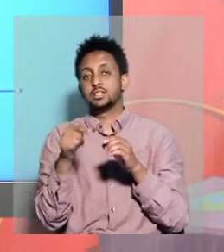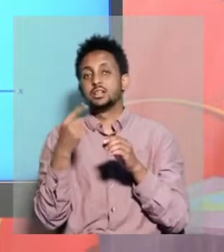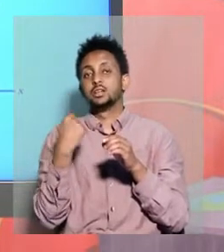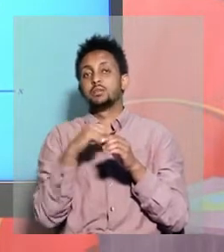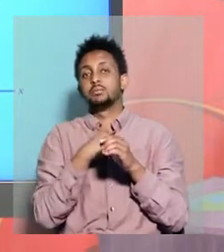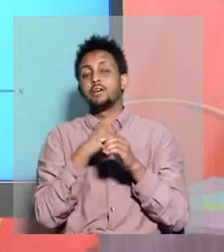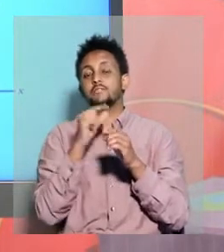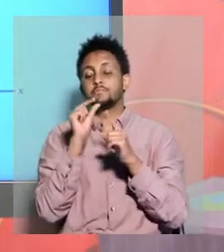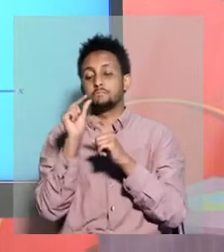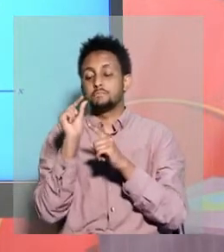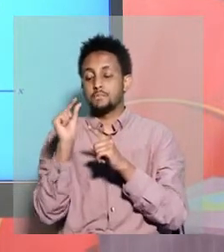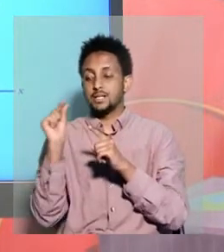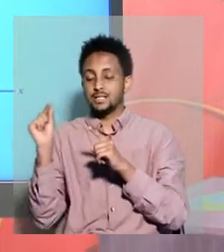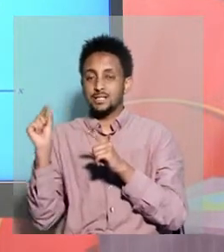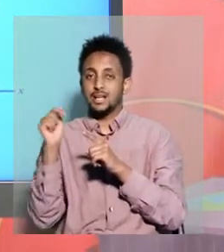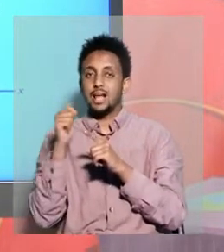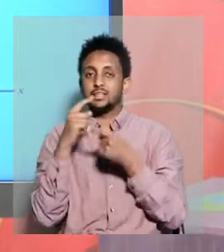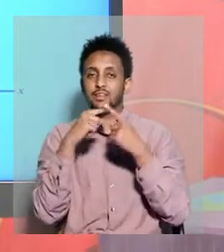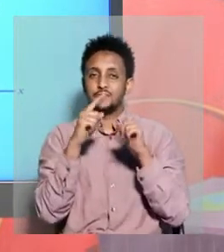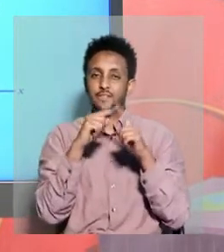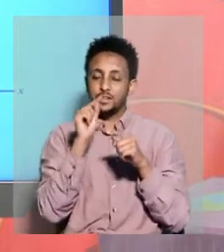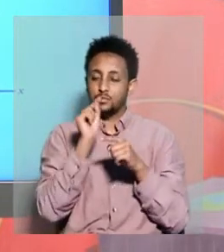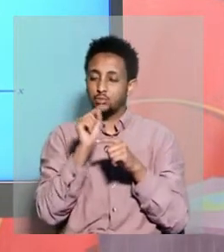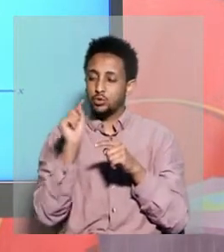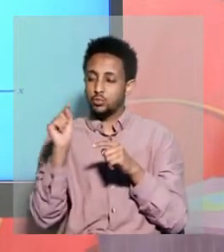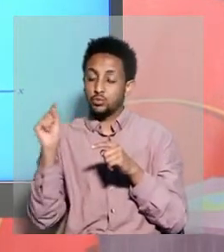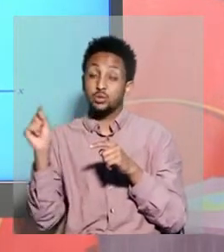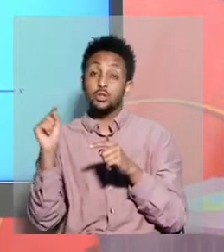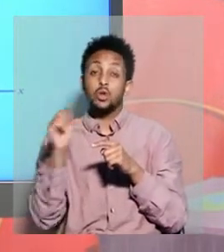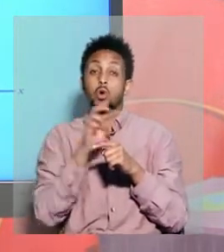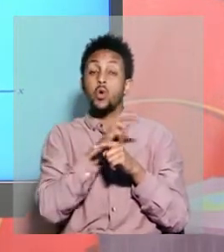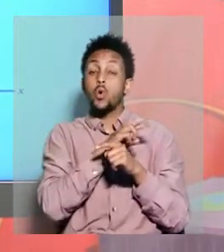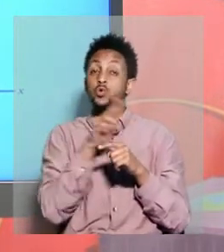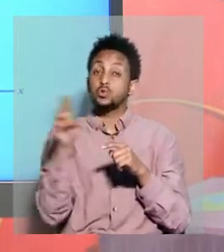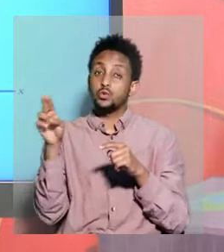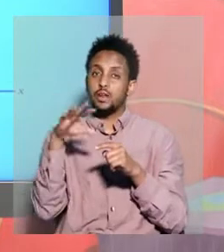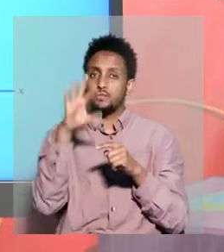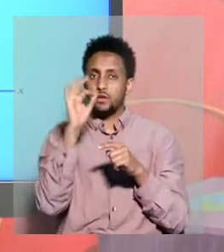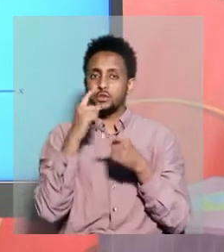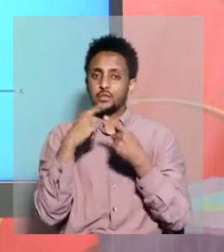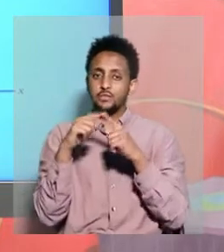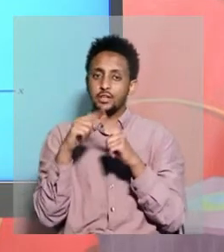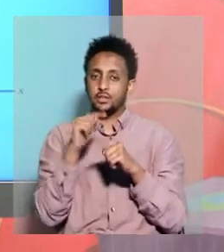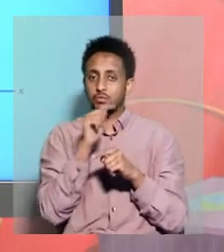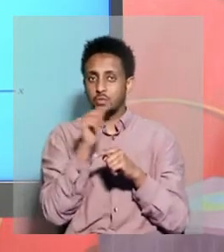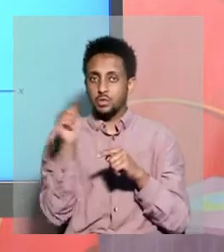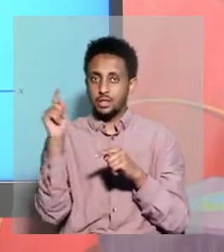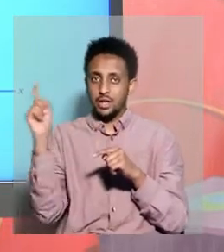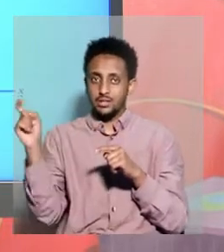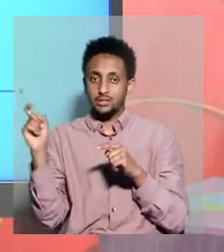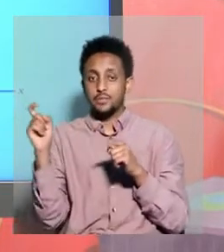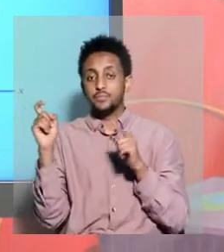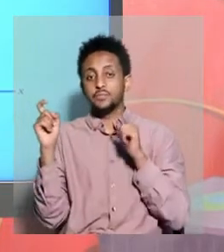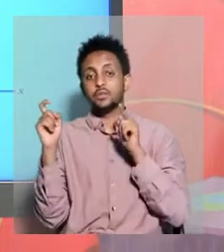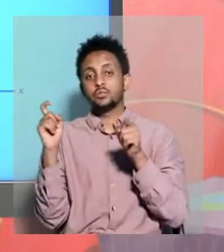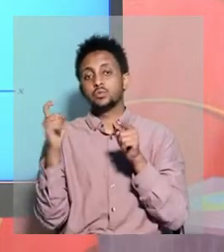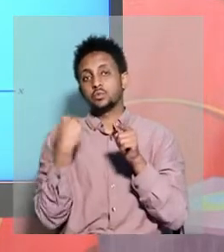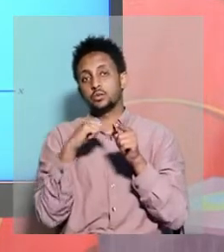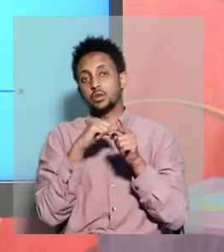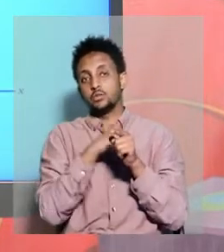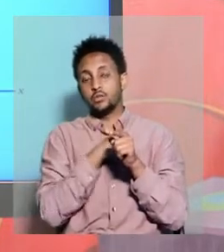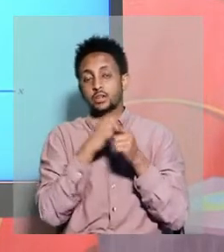those particles at different points horizontally found at different points. For example, if